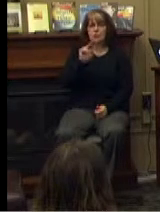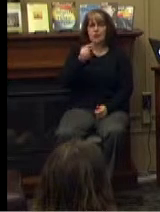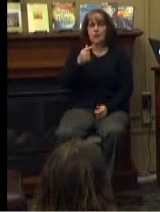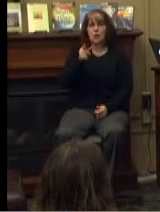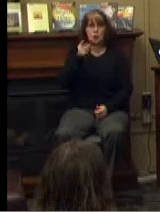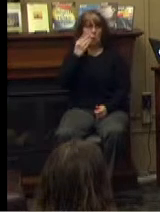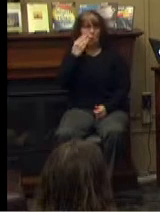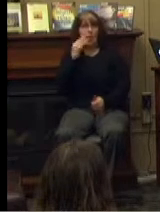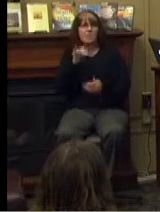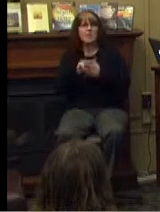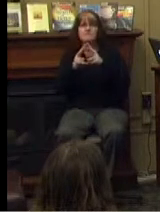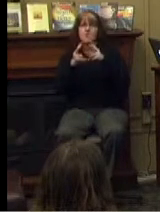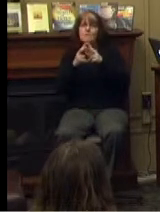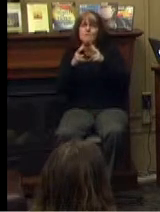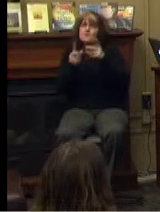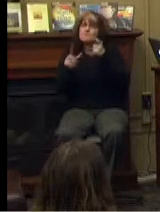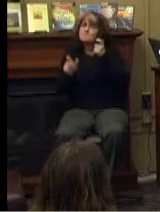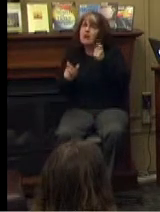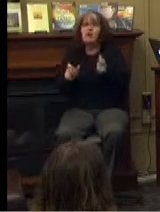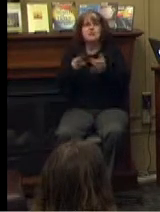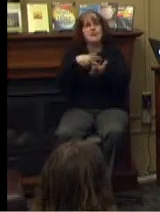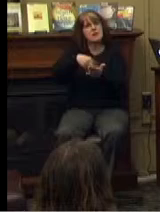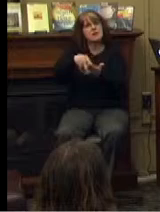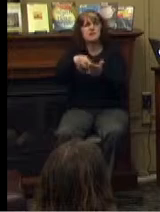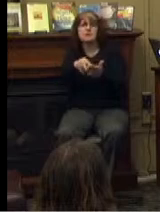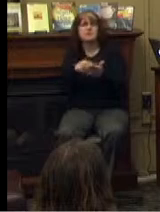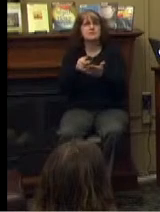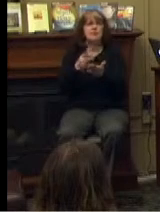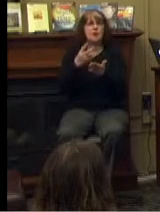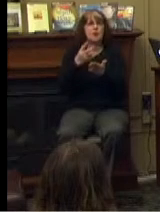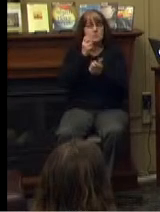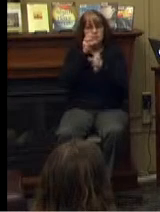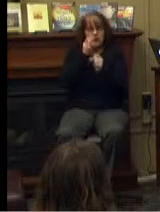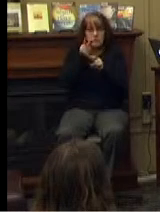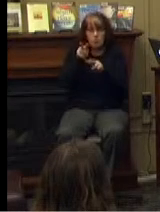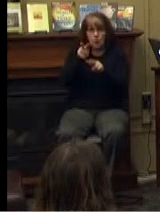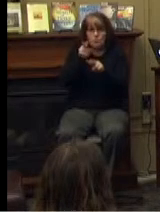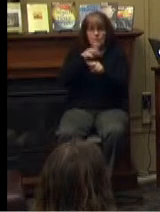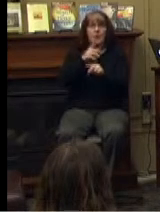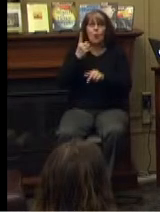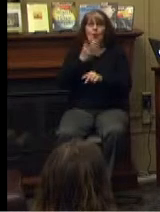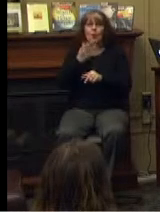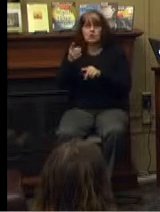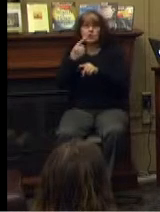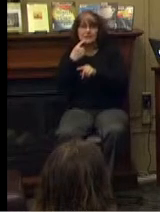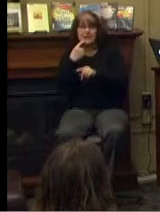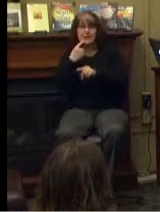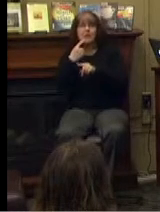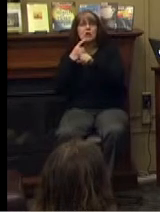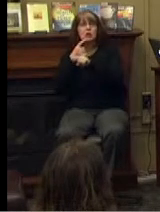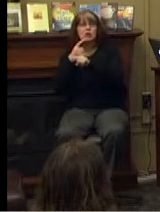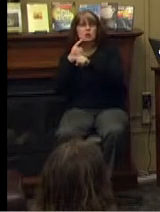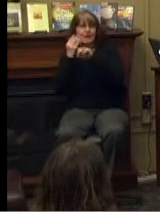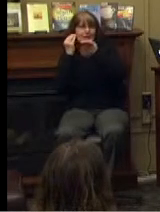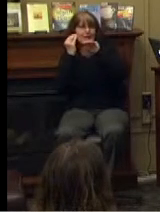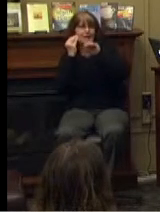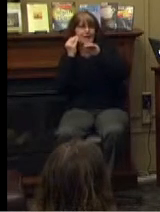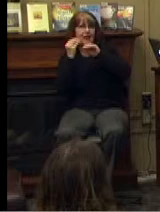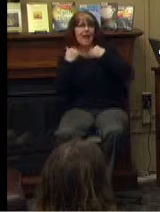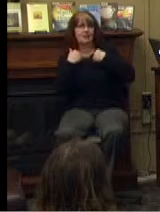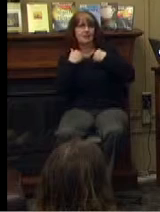but that's a really fast dance. And it was just amazing watching her. And one of the things that she said, and she taught the person that was teaching